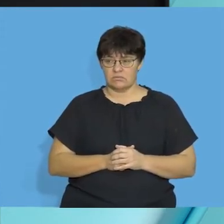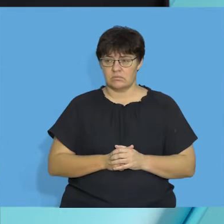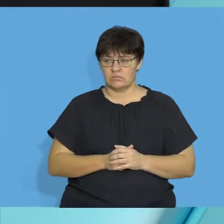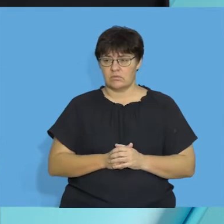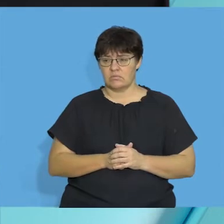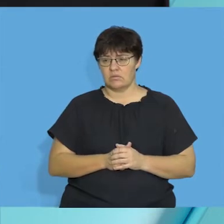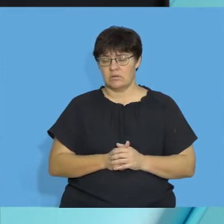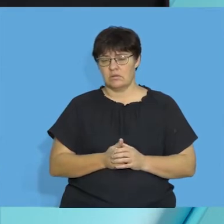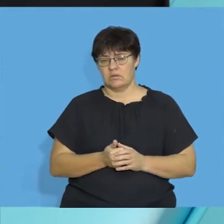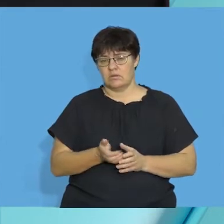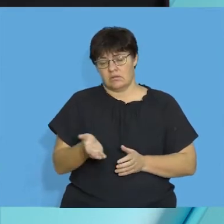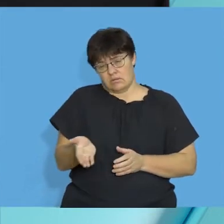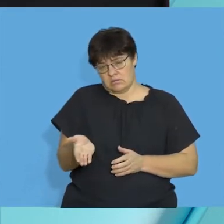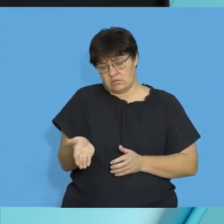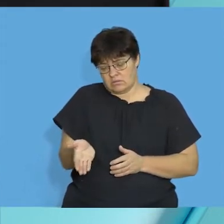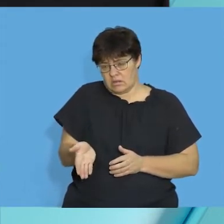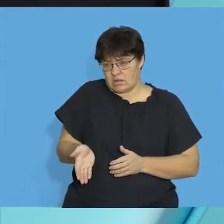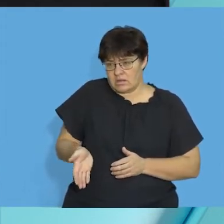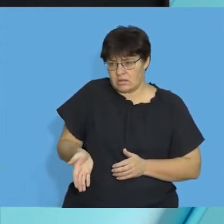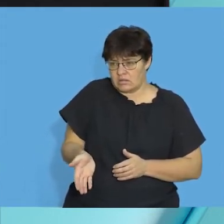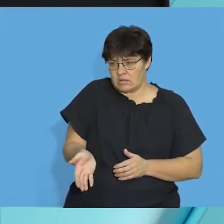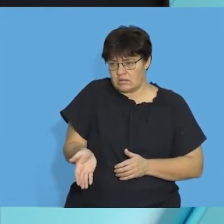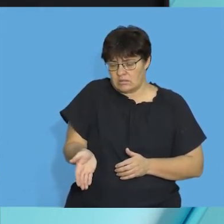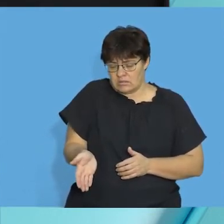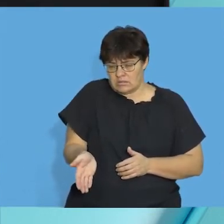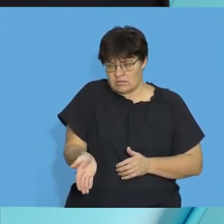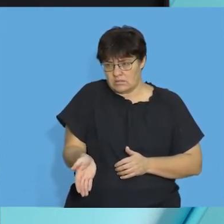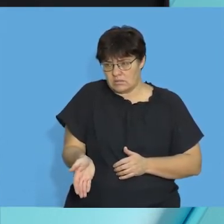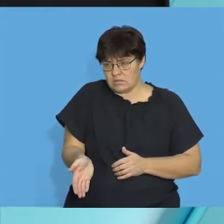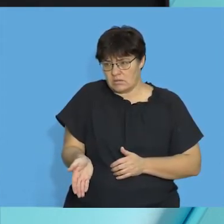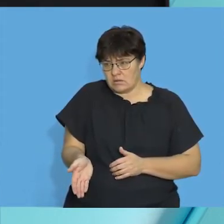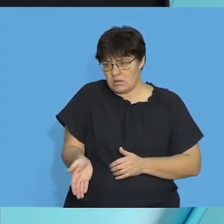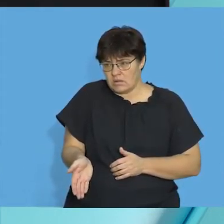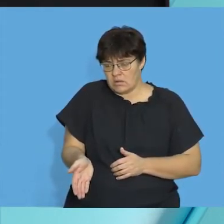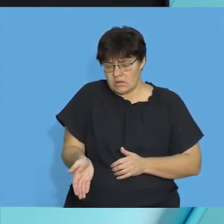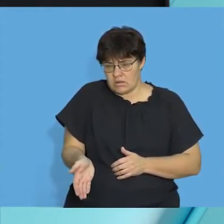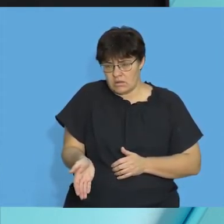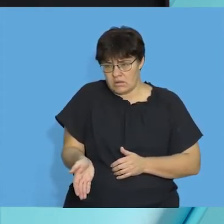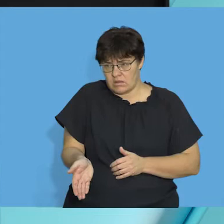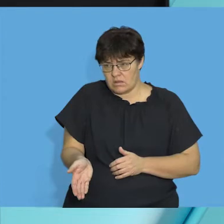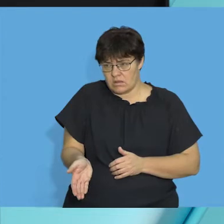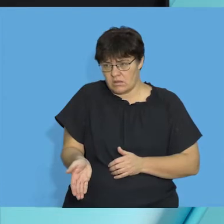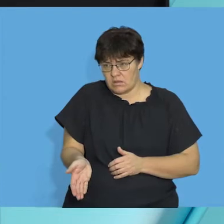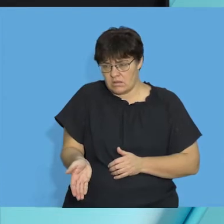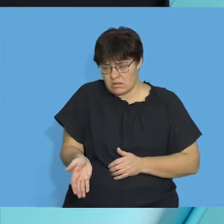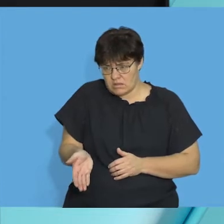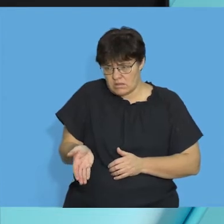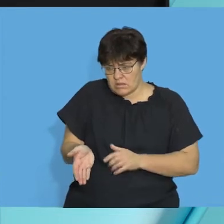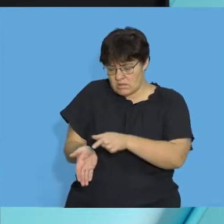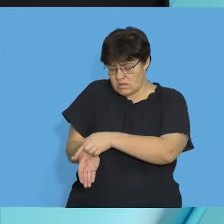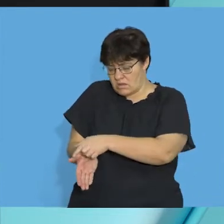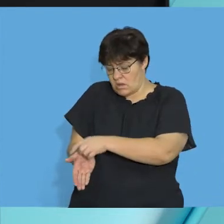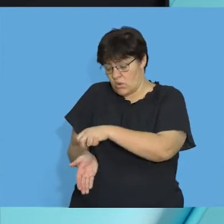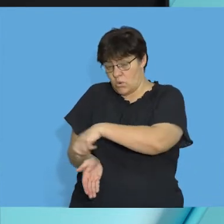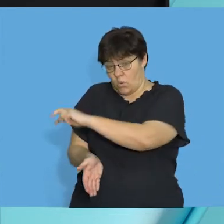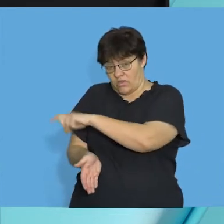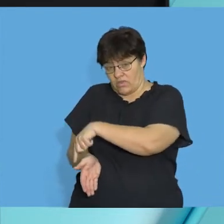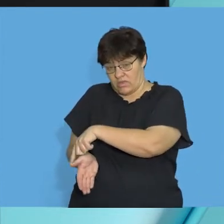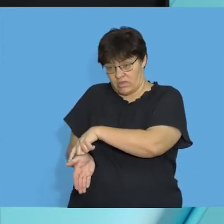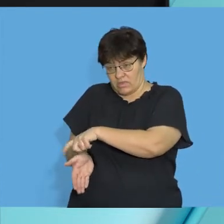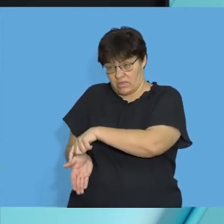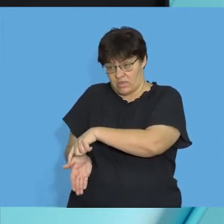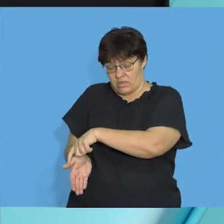pole. Well, then that means that according to Lenz's law, then if that's the north pole, the thumb